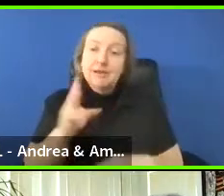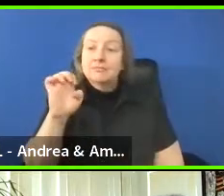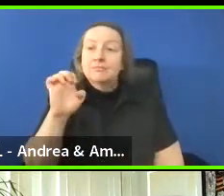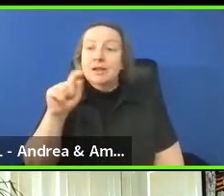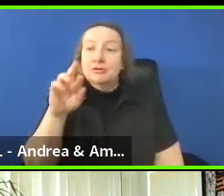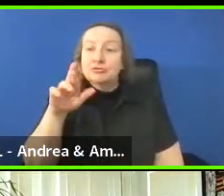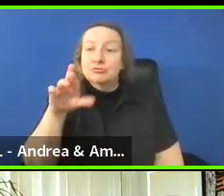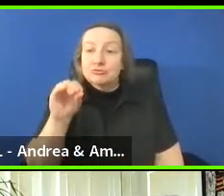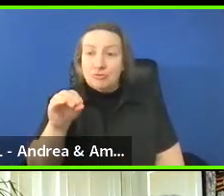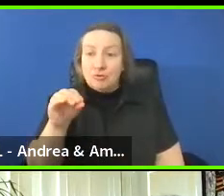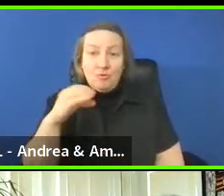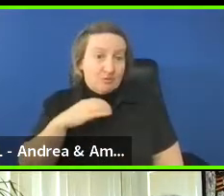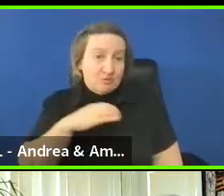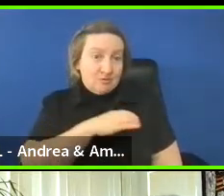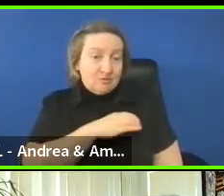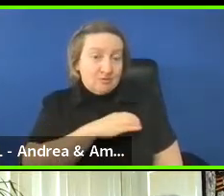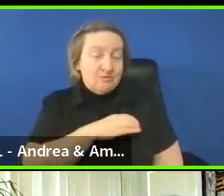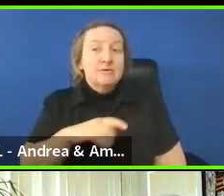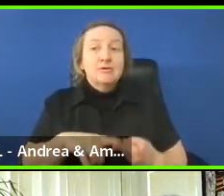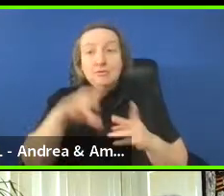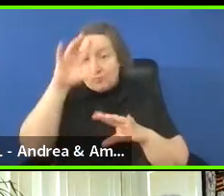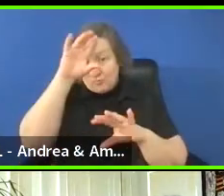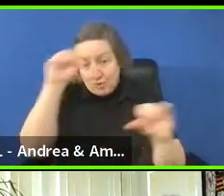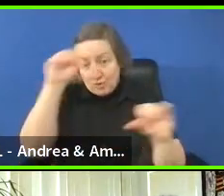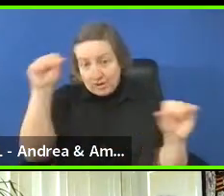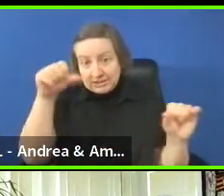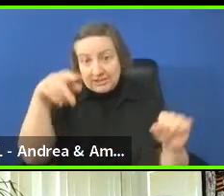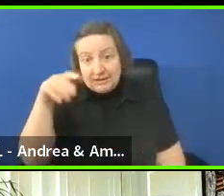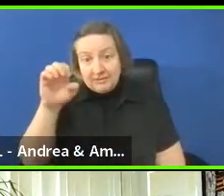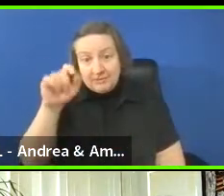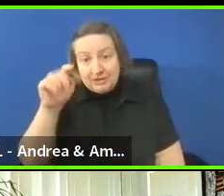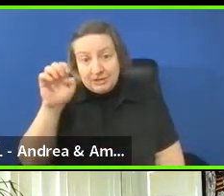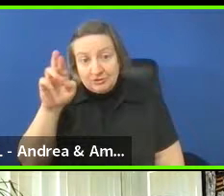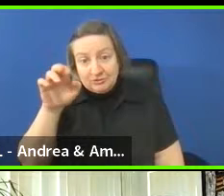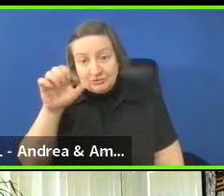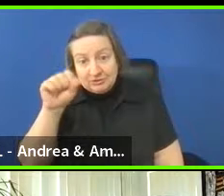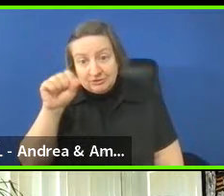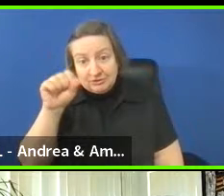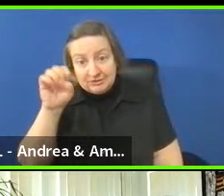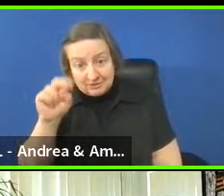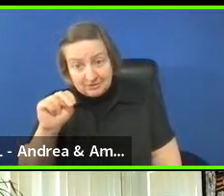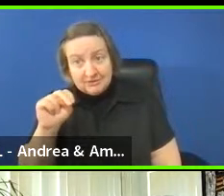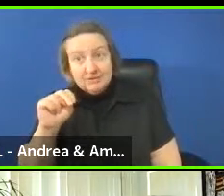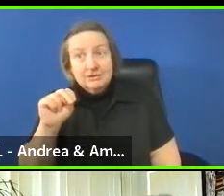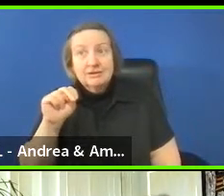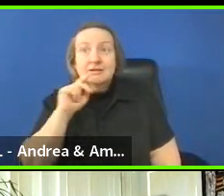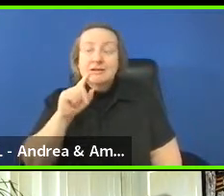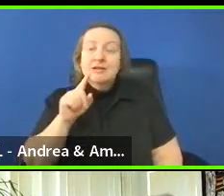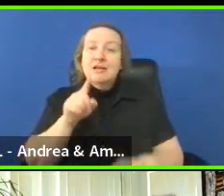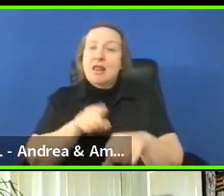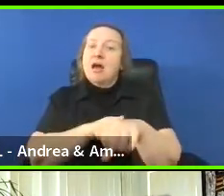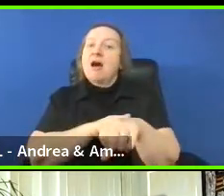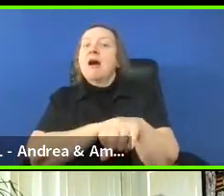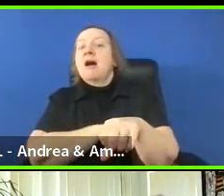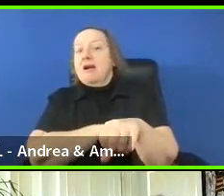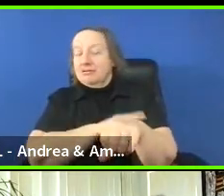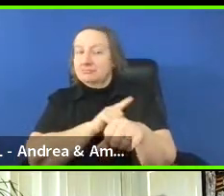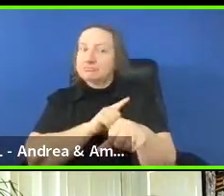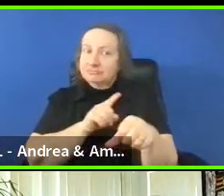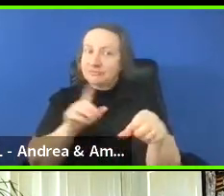Council and President Peterson. It was a long, robust meeting,